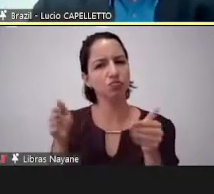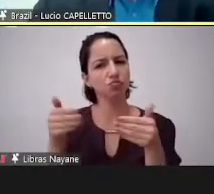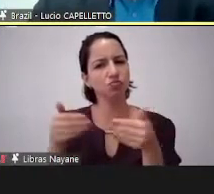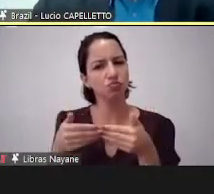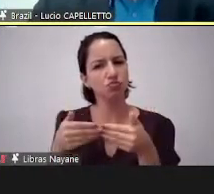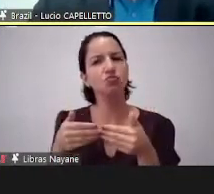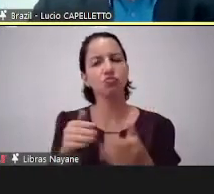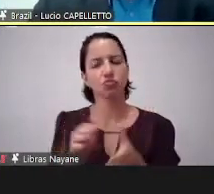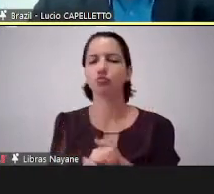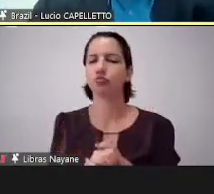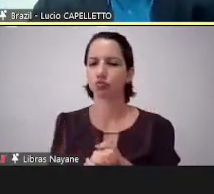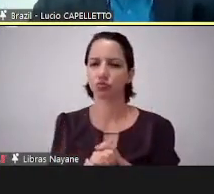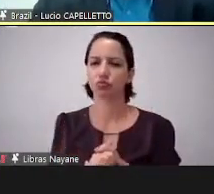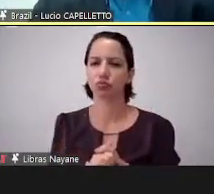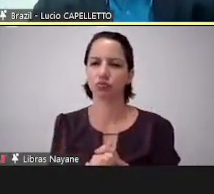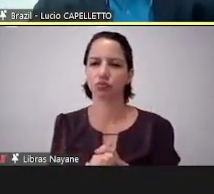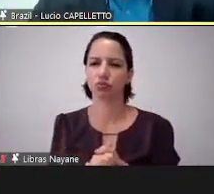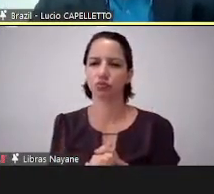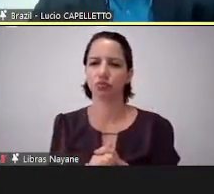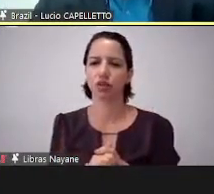supplementary pension.